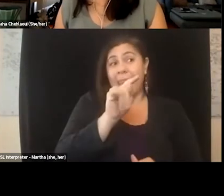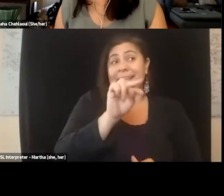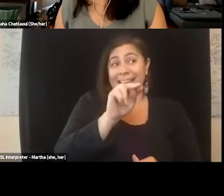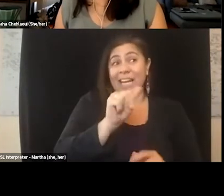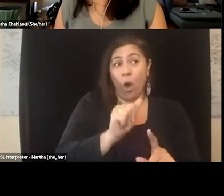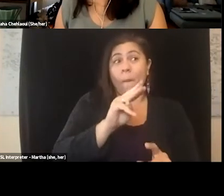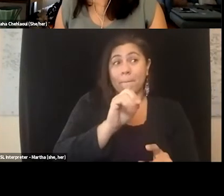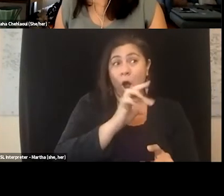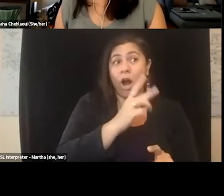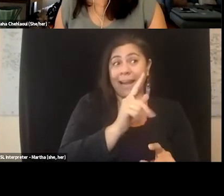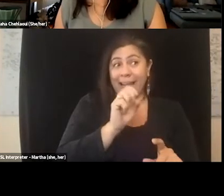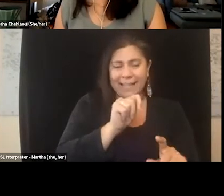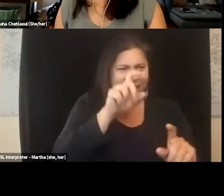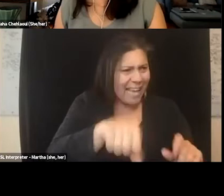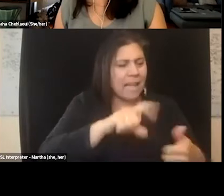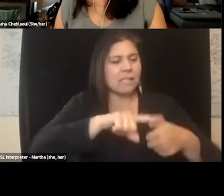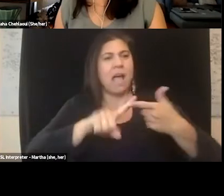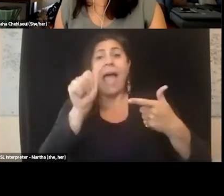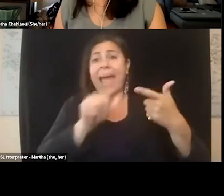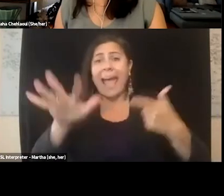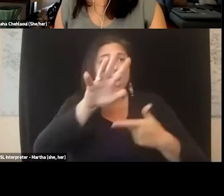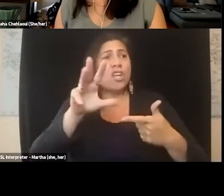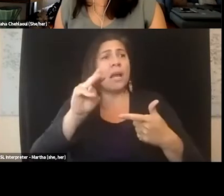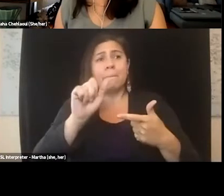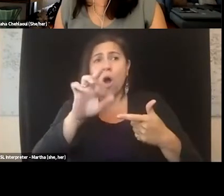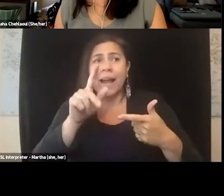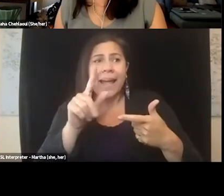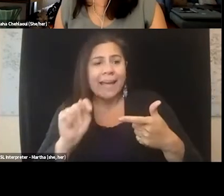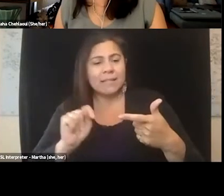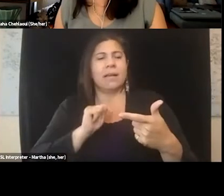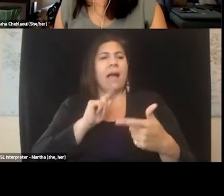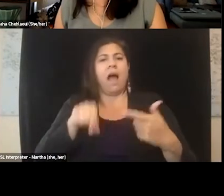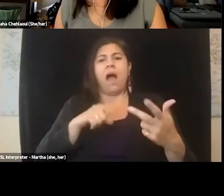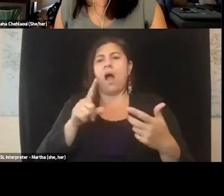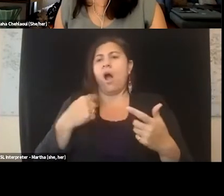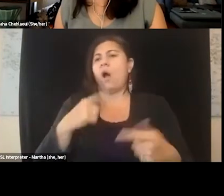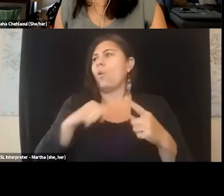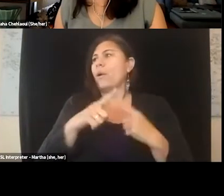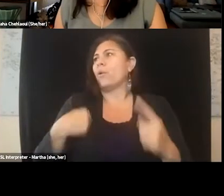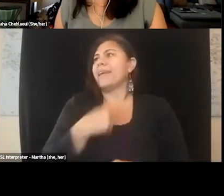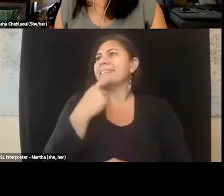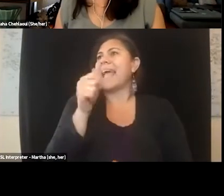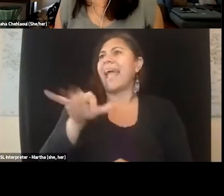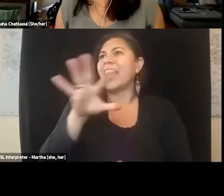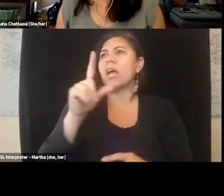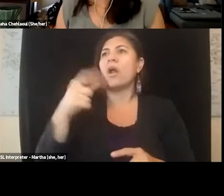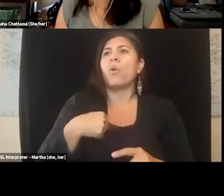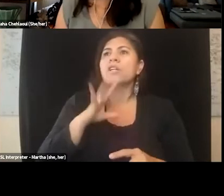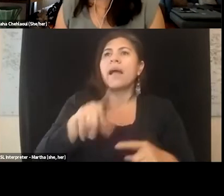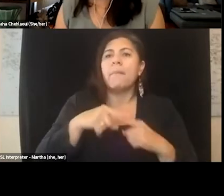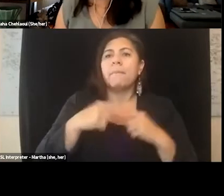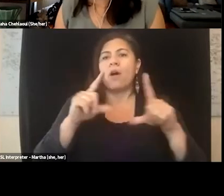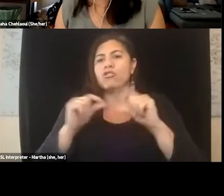American Latino market. There is something called the Asian market. When we say Asian market, I mean China. A lot of money